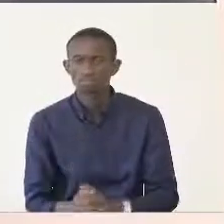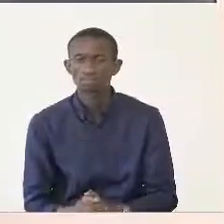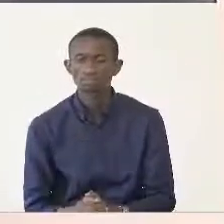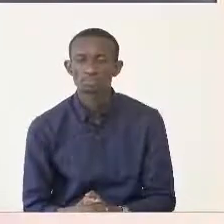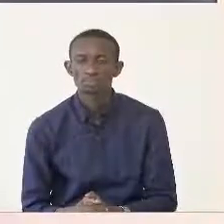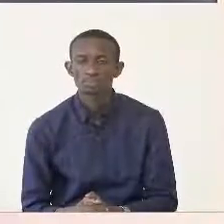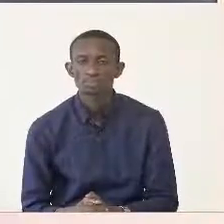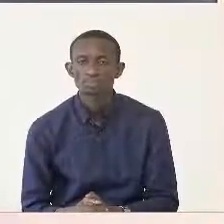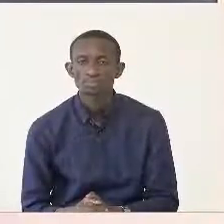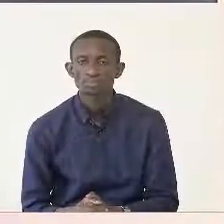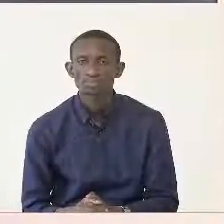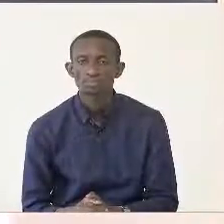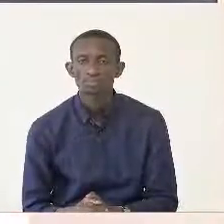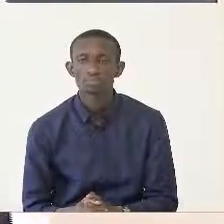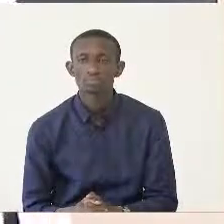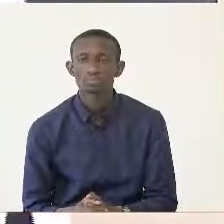along the